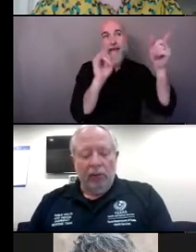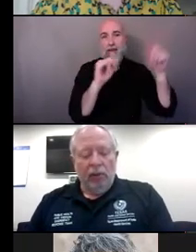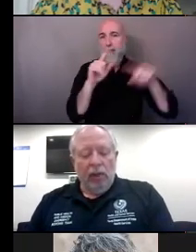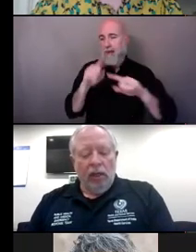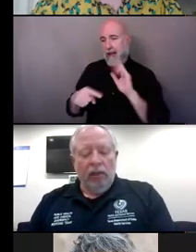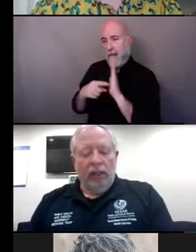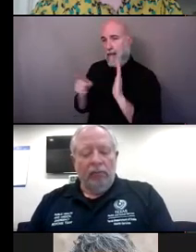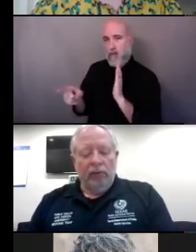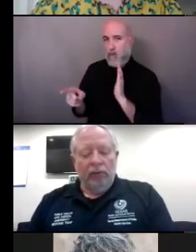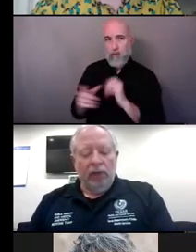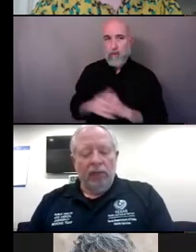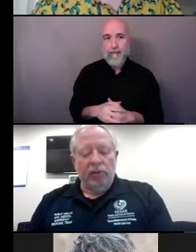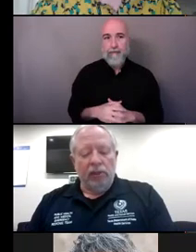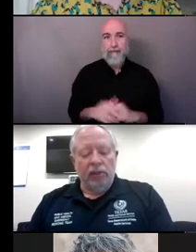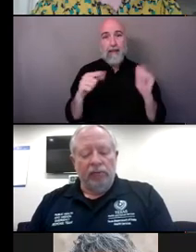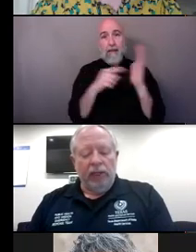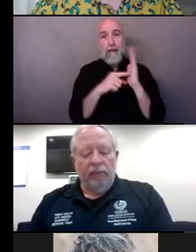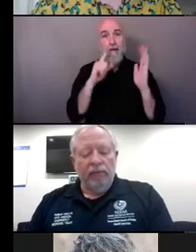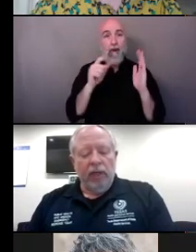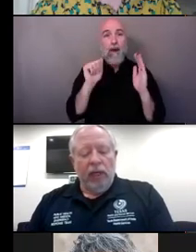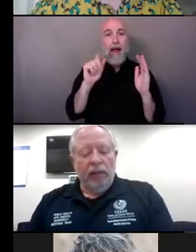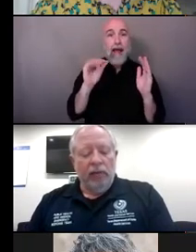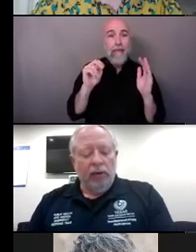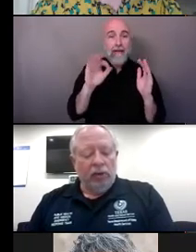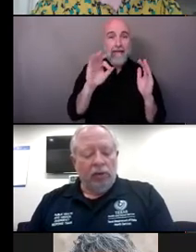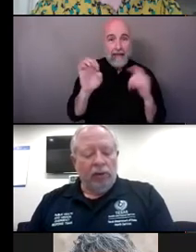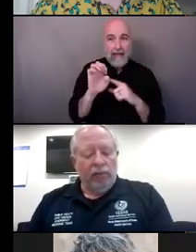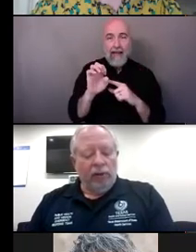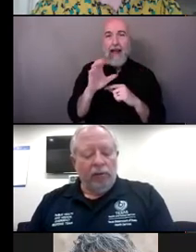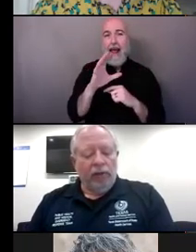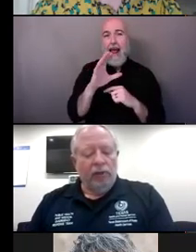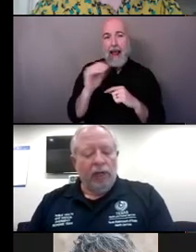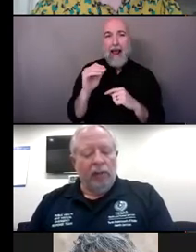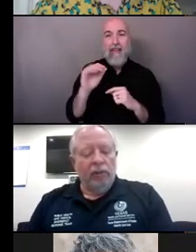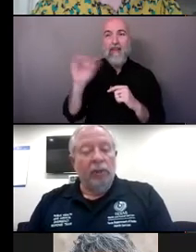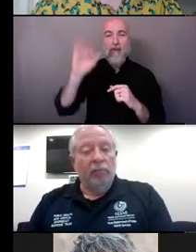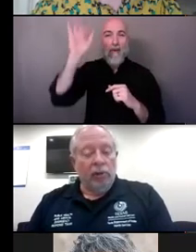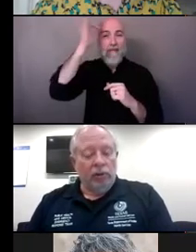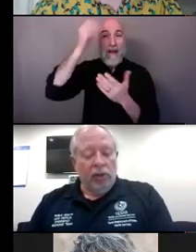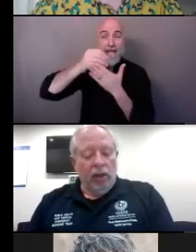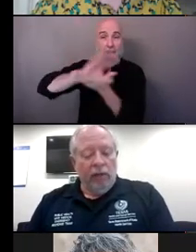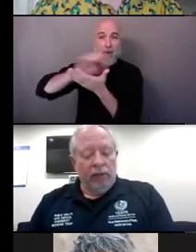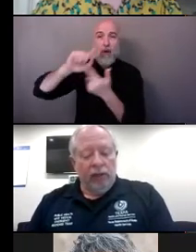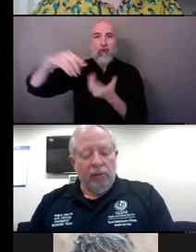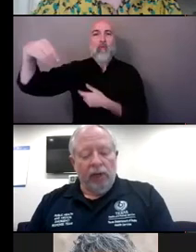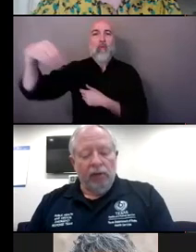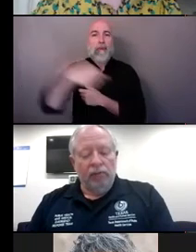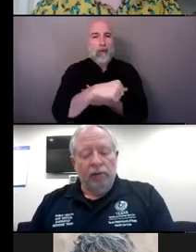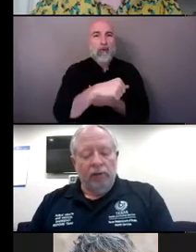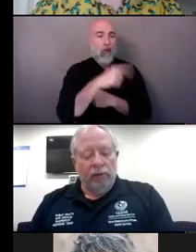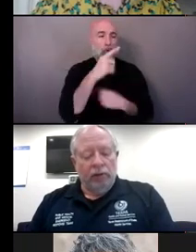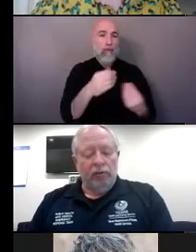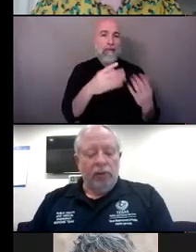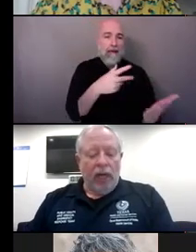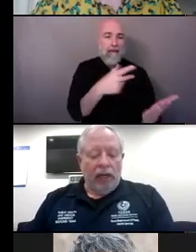bill you. They can bill for an administration fee, and there is also a federal fund set up to reimburse the vaccine providers